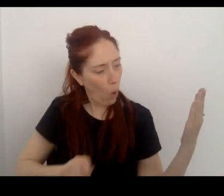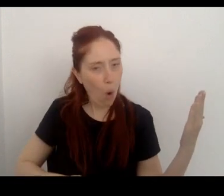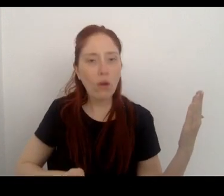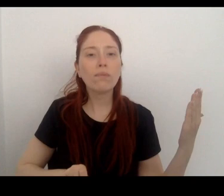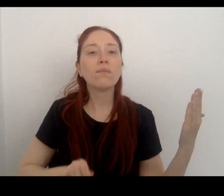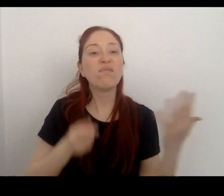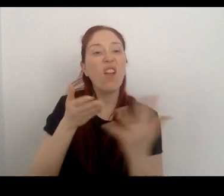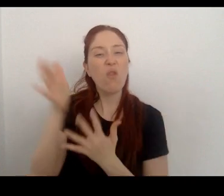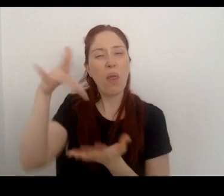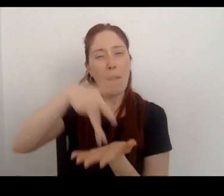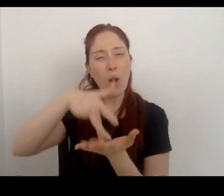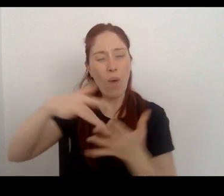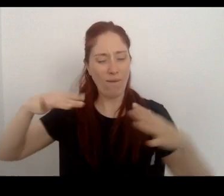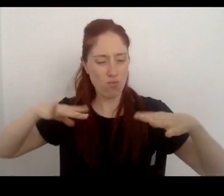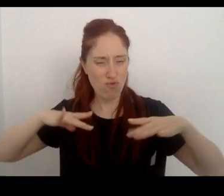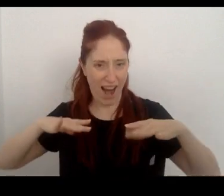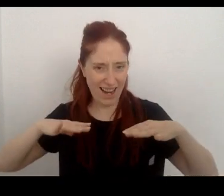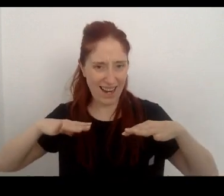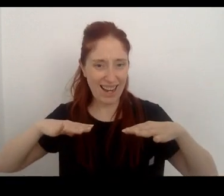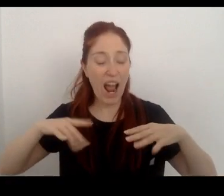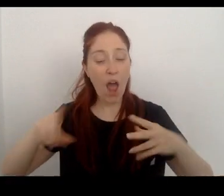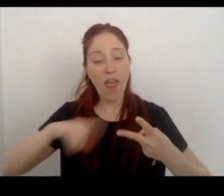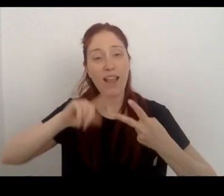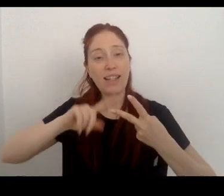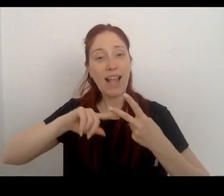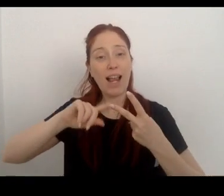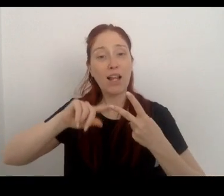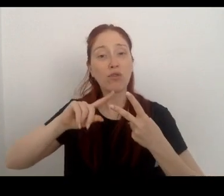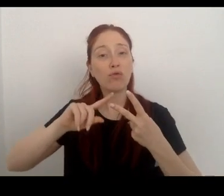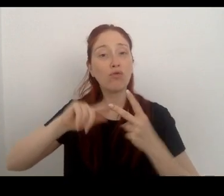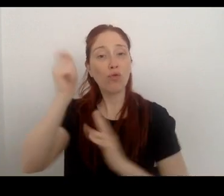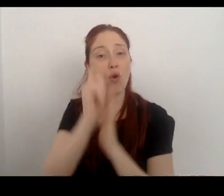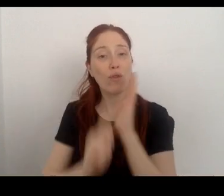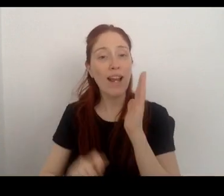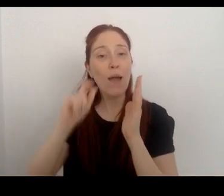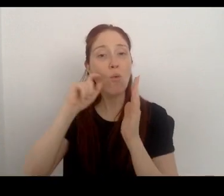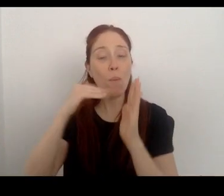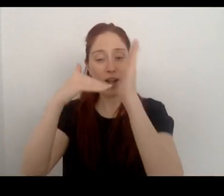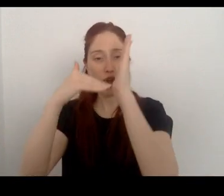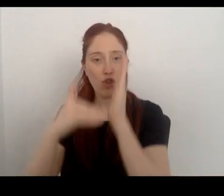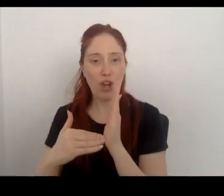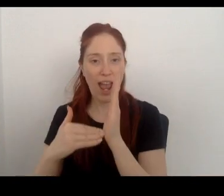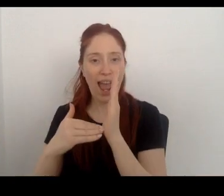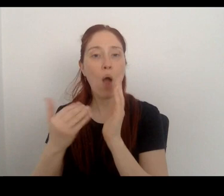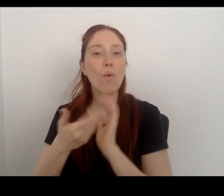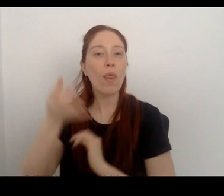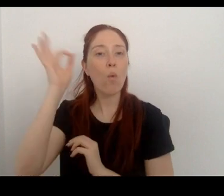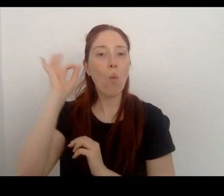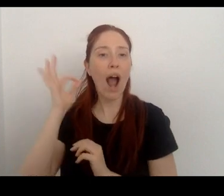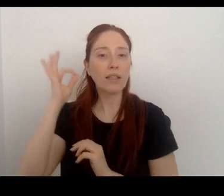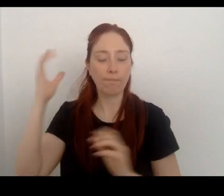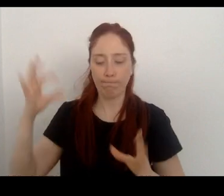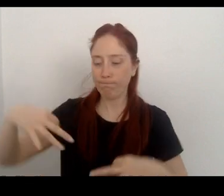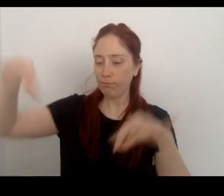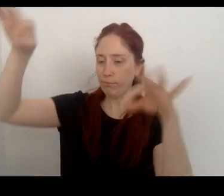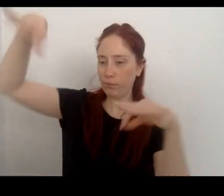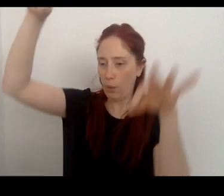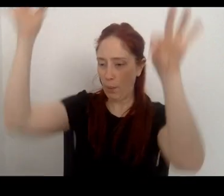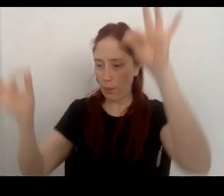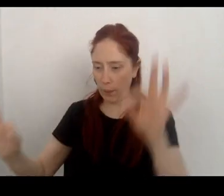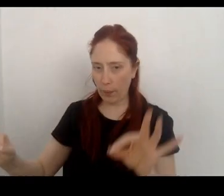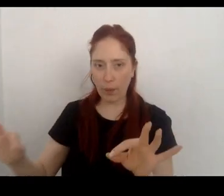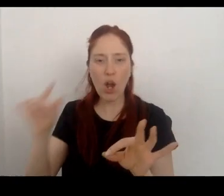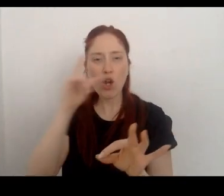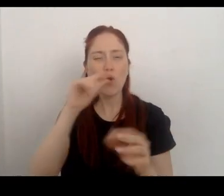shirt, though you could use any piece of clothing or fabric that you might have on hand. And don't worry if you don't have those particular